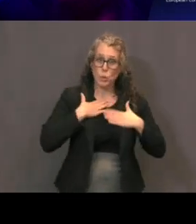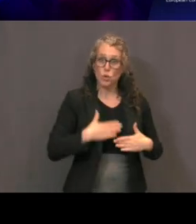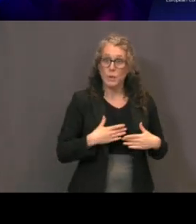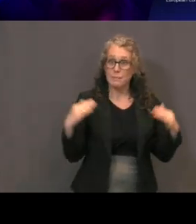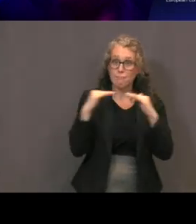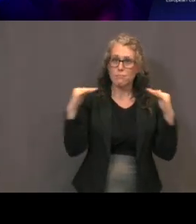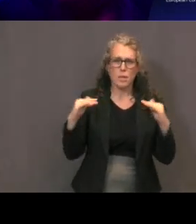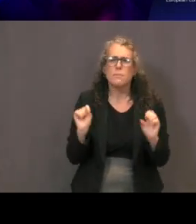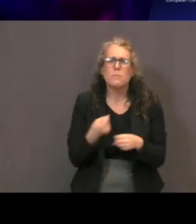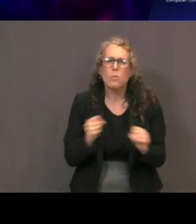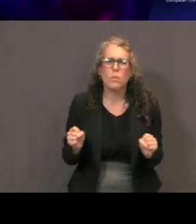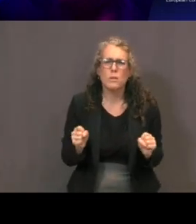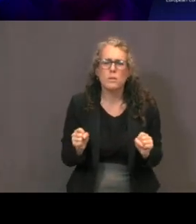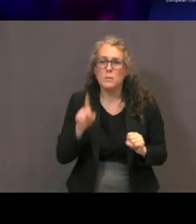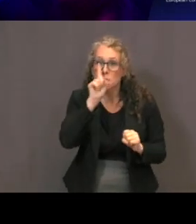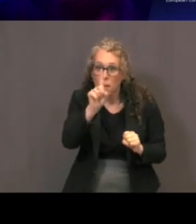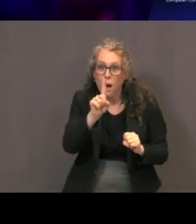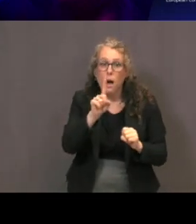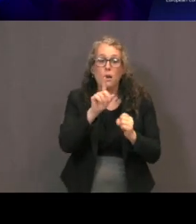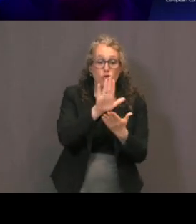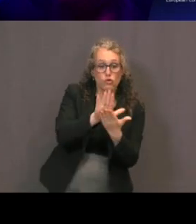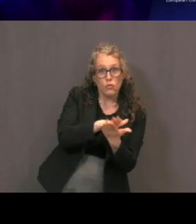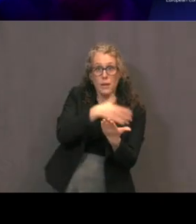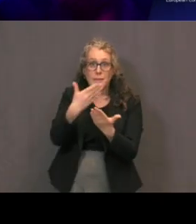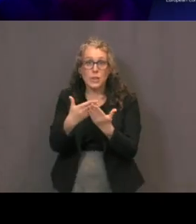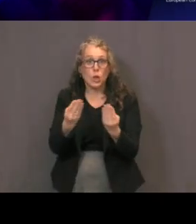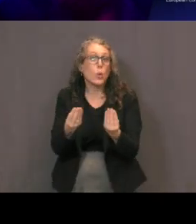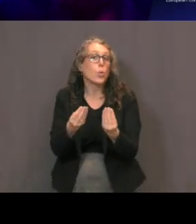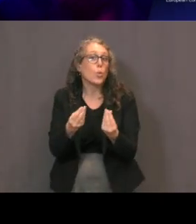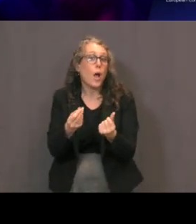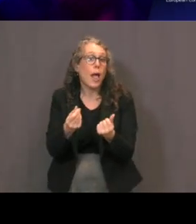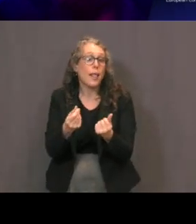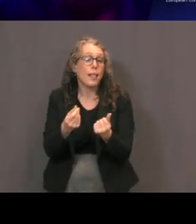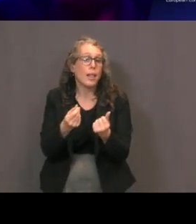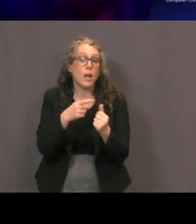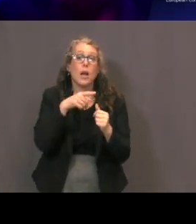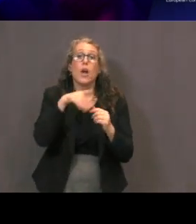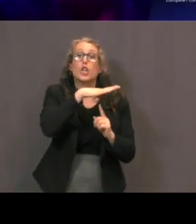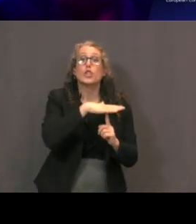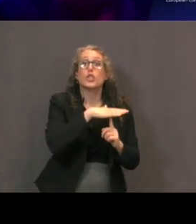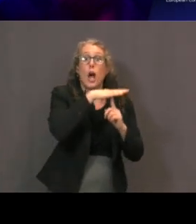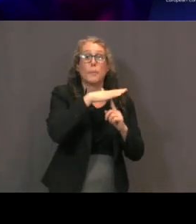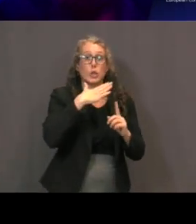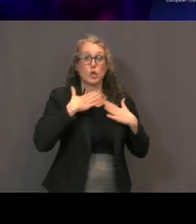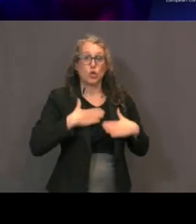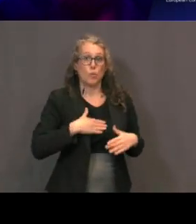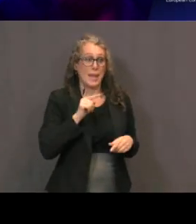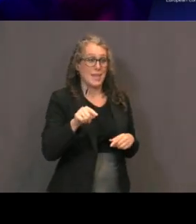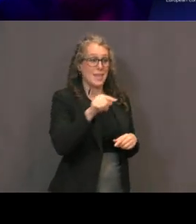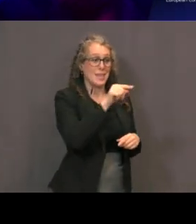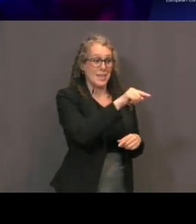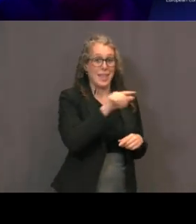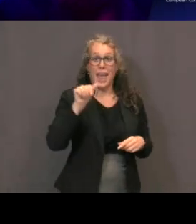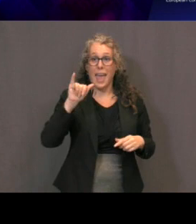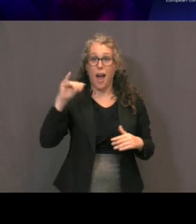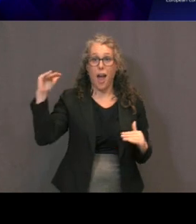to translation quality, the best human interpreters are still better than the best AIs. But for